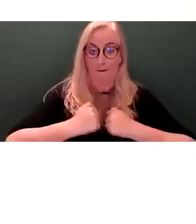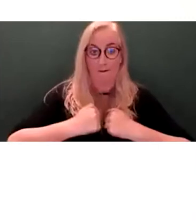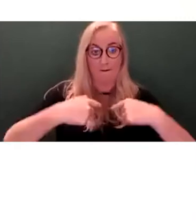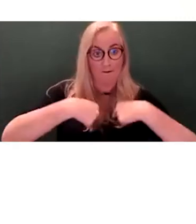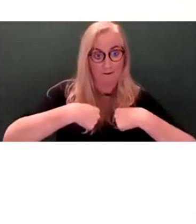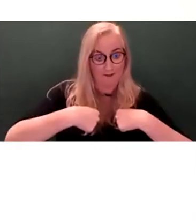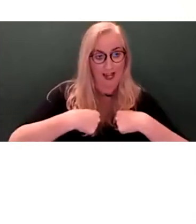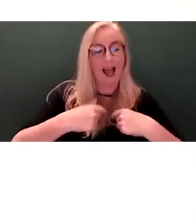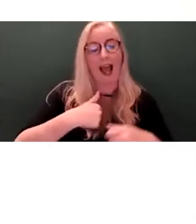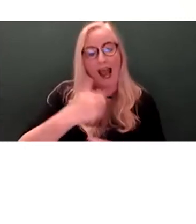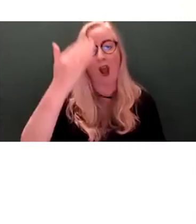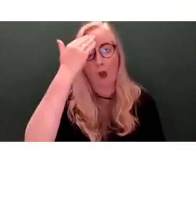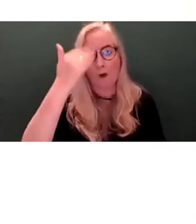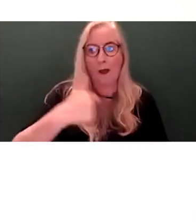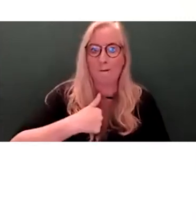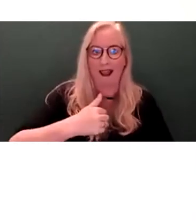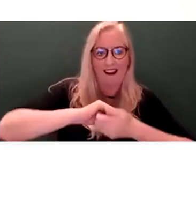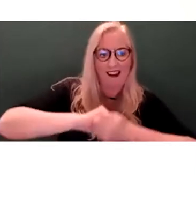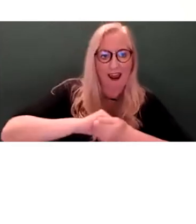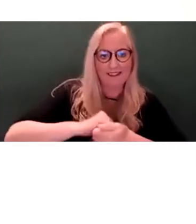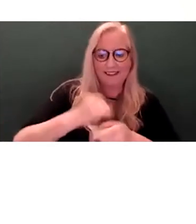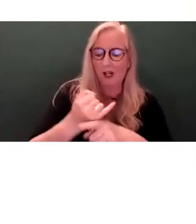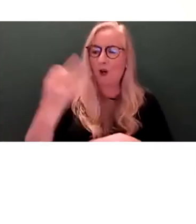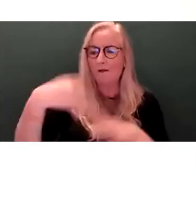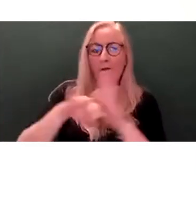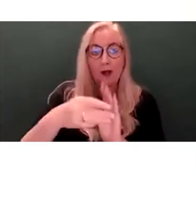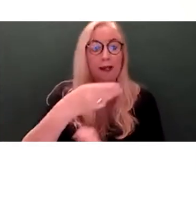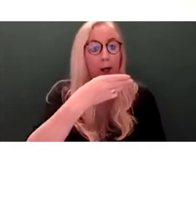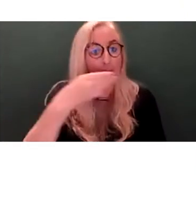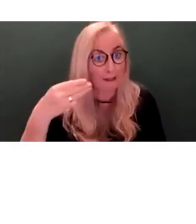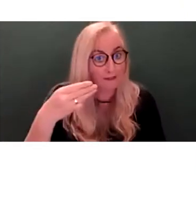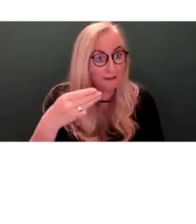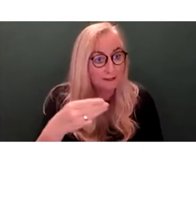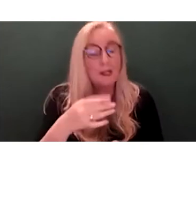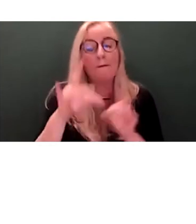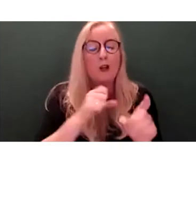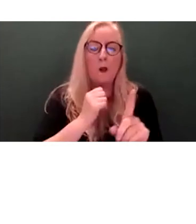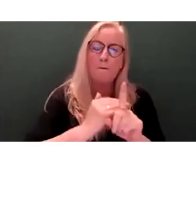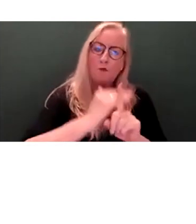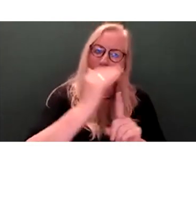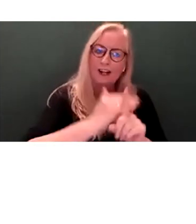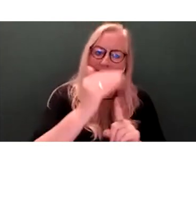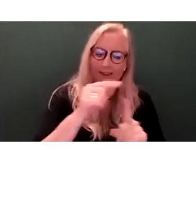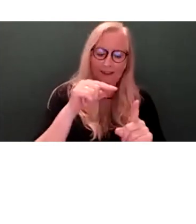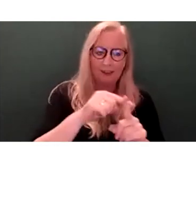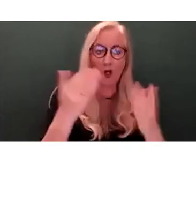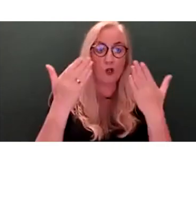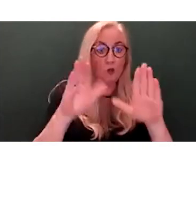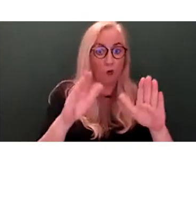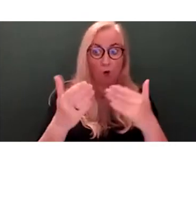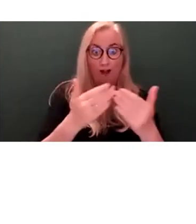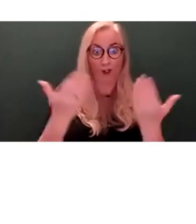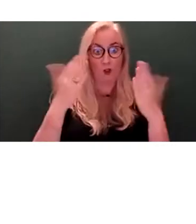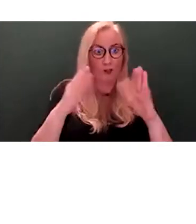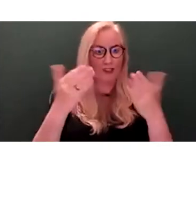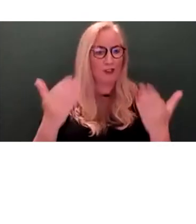and I and my colleagues in government are committed to making progress on the issues highlighted today. There